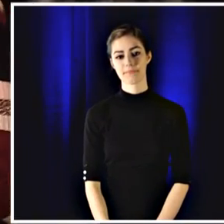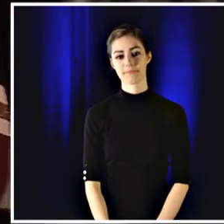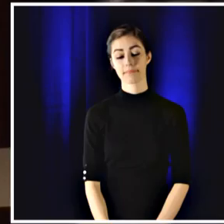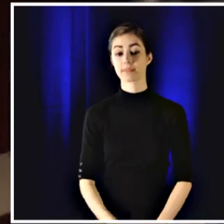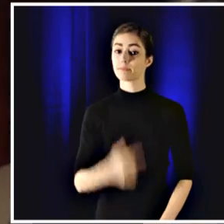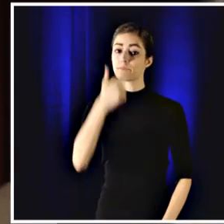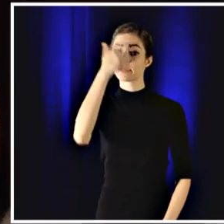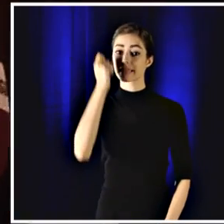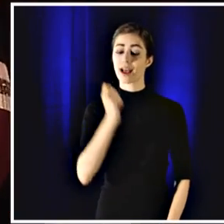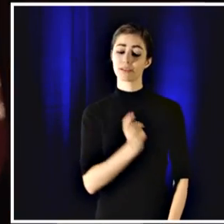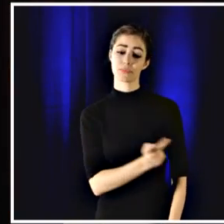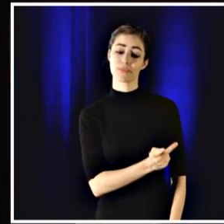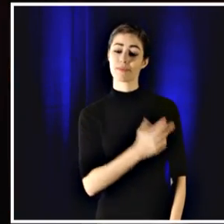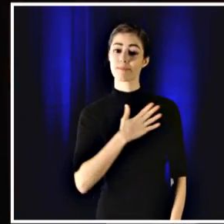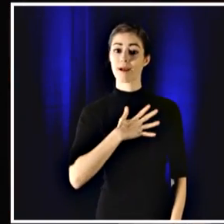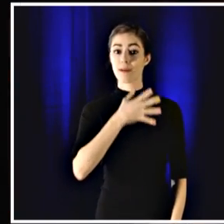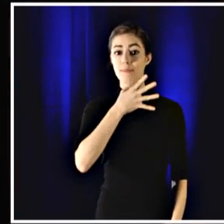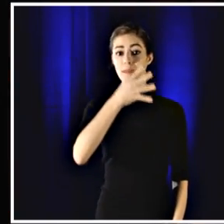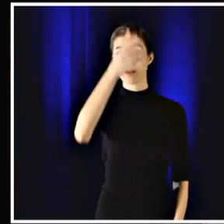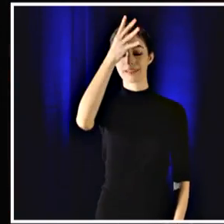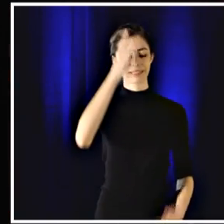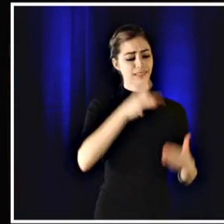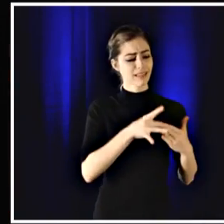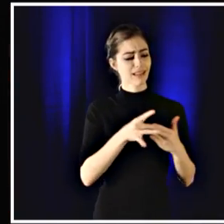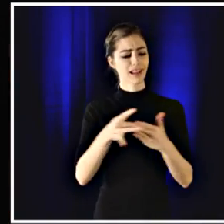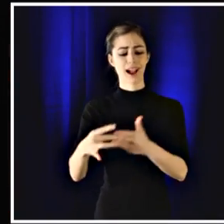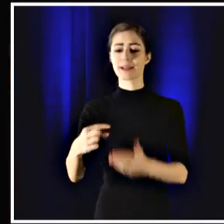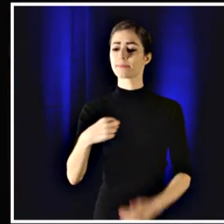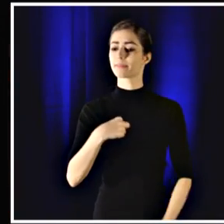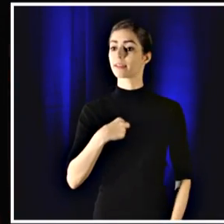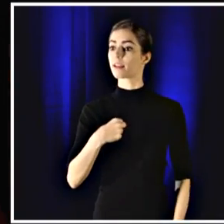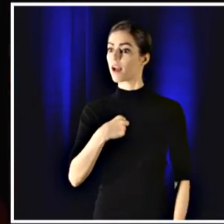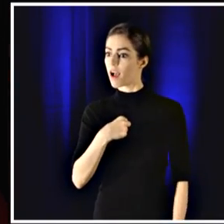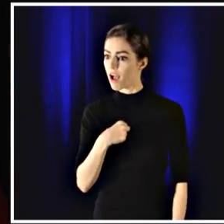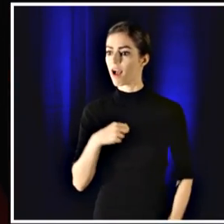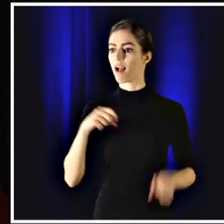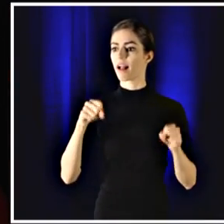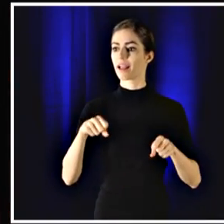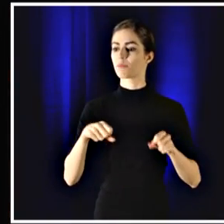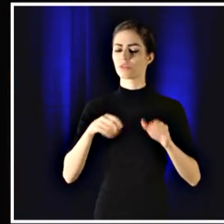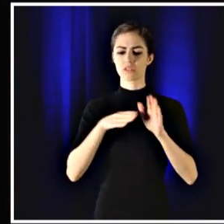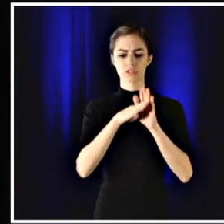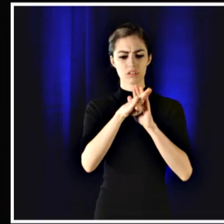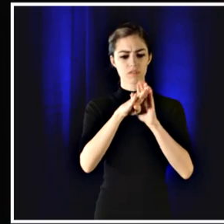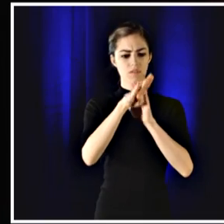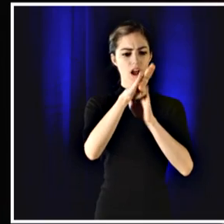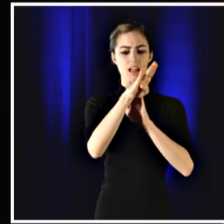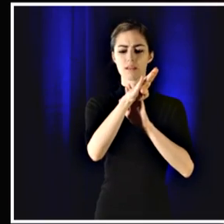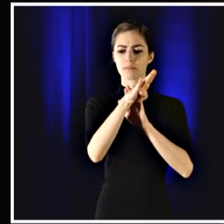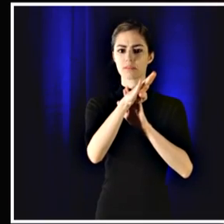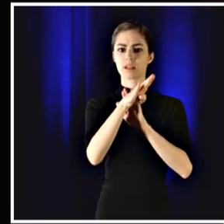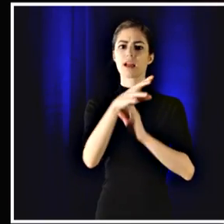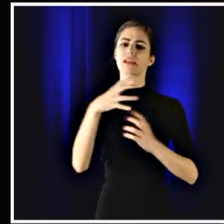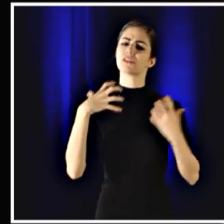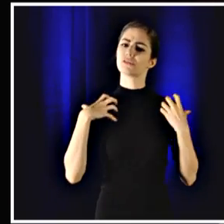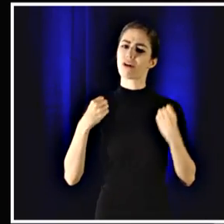It's because of their conviction and guidance that I was able to develop the tools that I needed to leave the farm, like